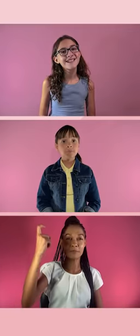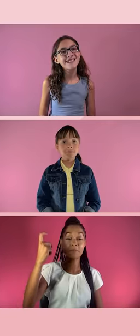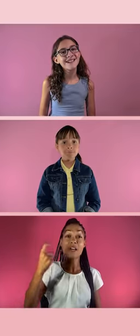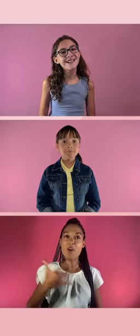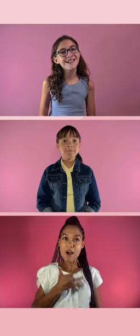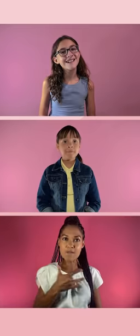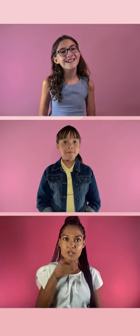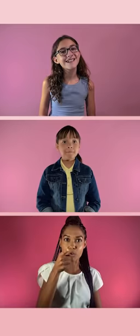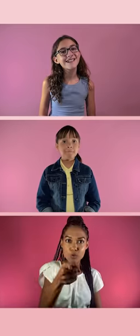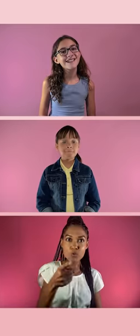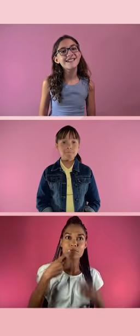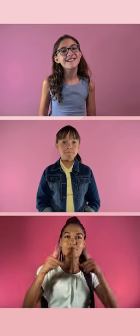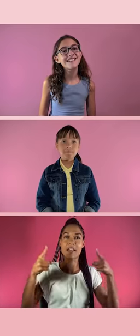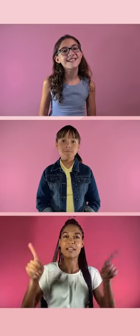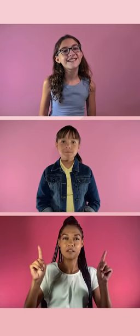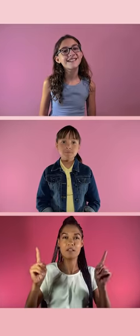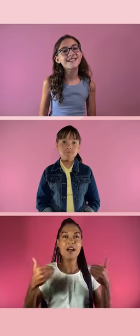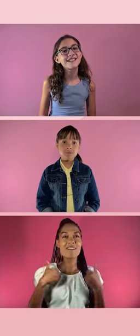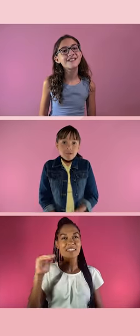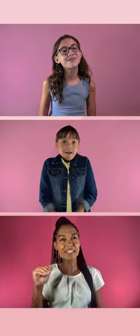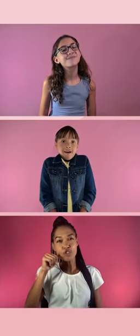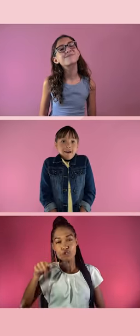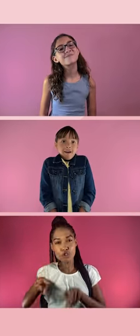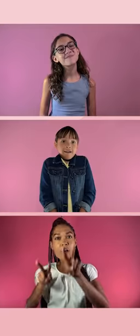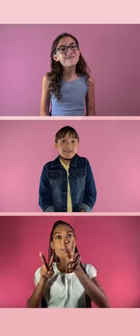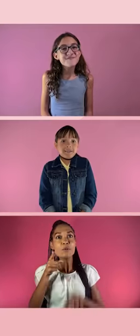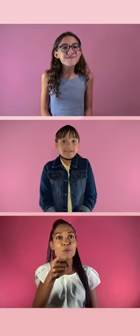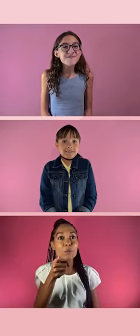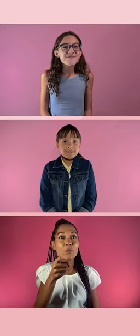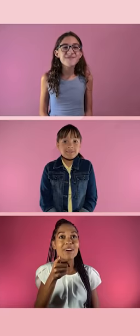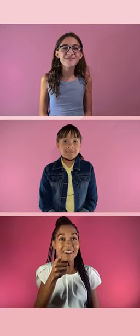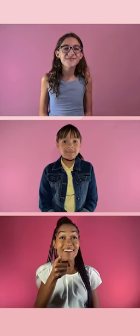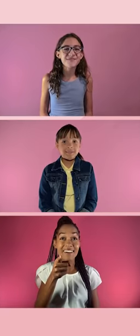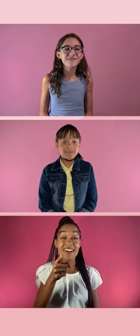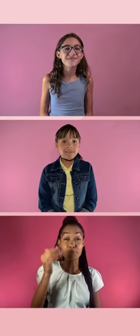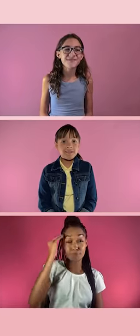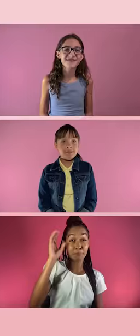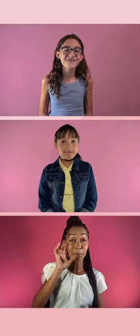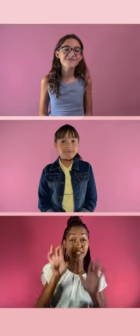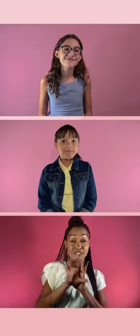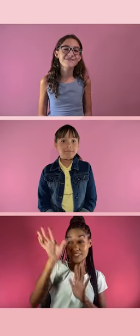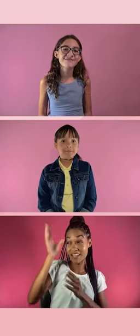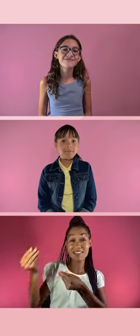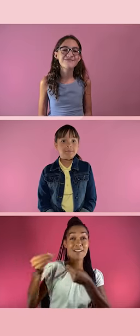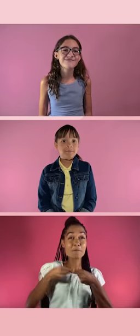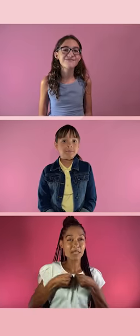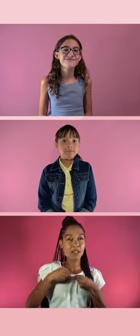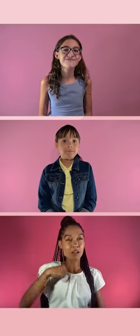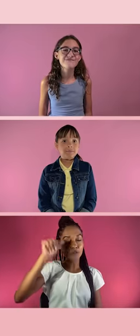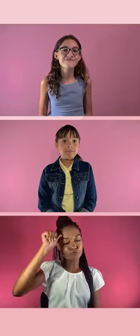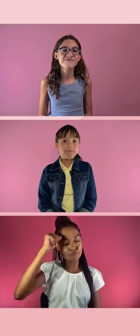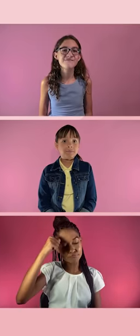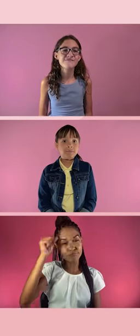Now, how will it feel when you've made it and you have a little girl looking up to you too? And you know, that picture my daddy gave